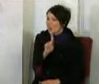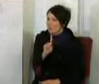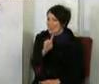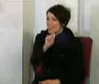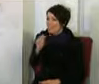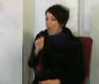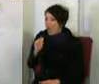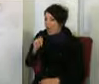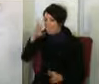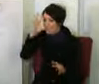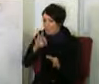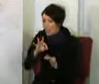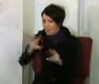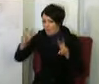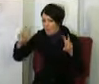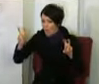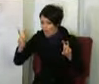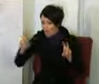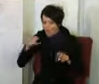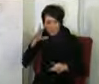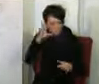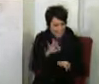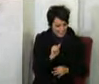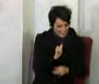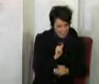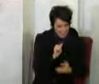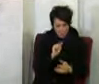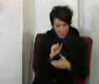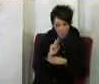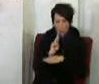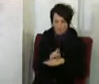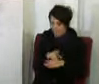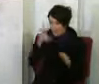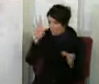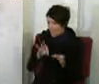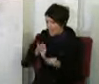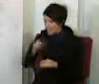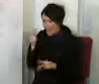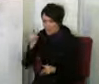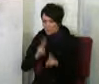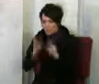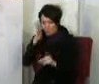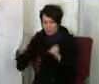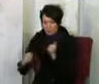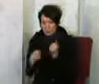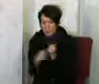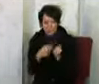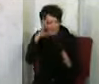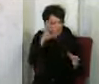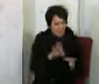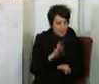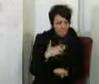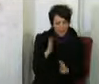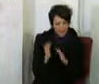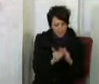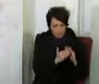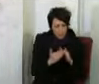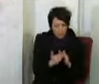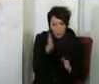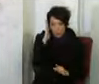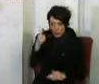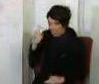in ourselves to get through it. Faith in other people. Are they going to be there to support me? Faith in my community. Are